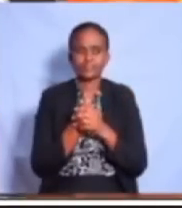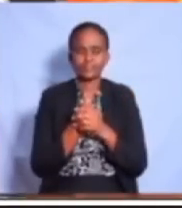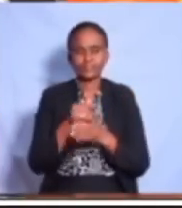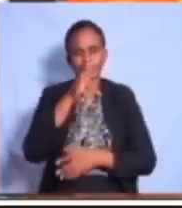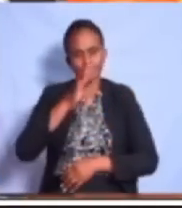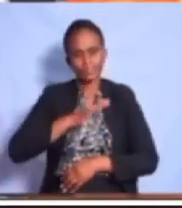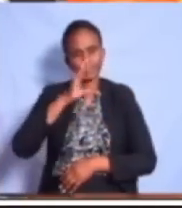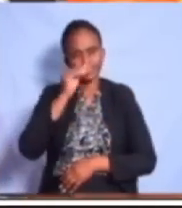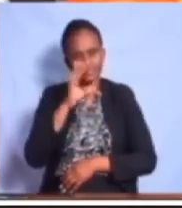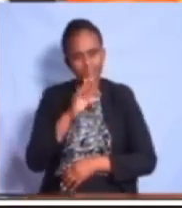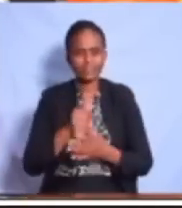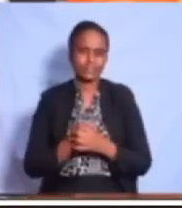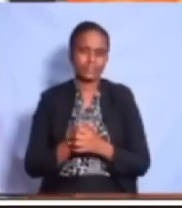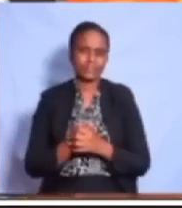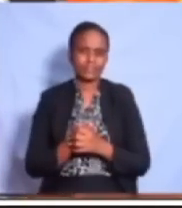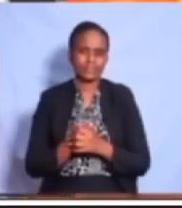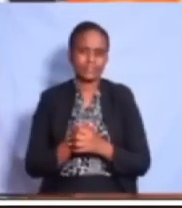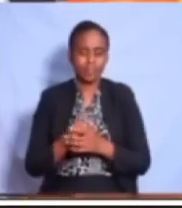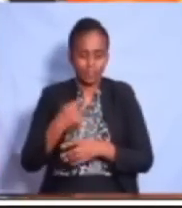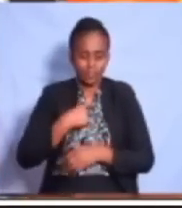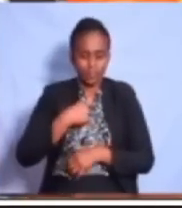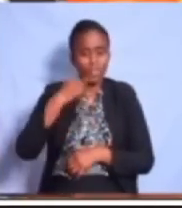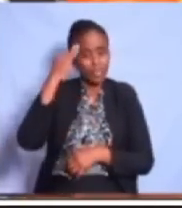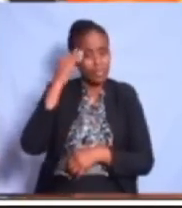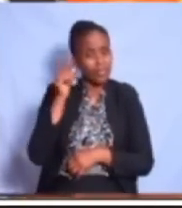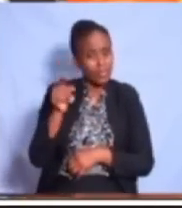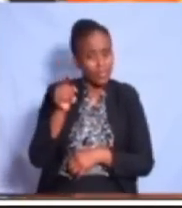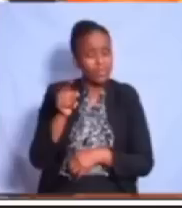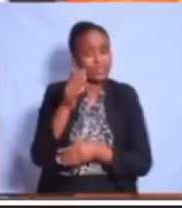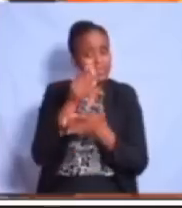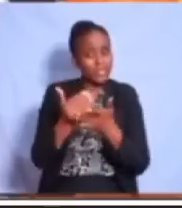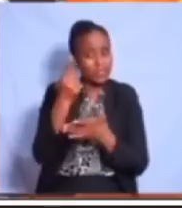Madam Speaker, I know someone wants to hear this.